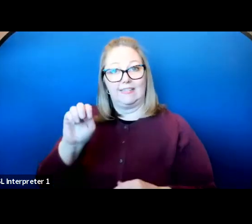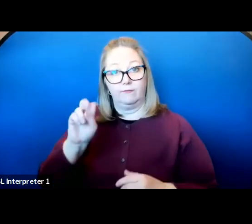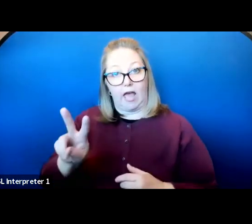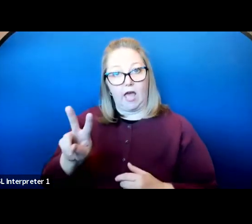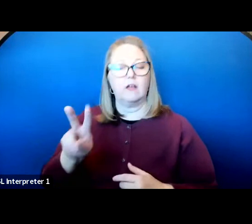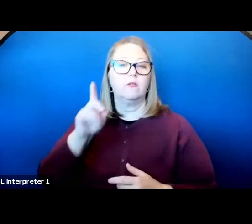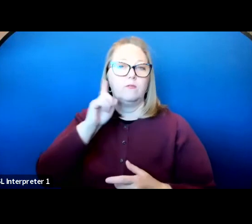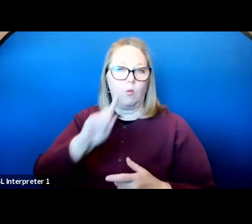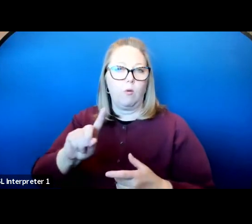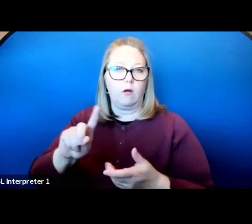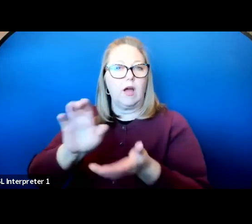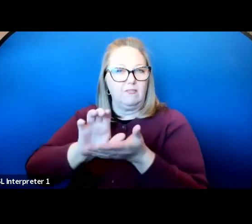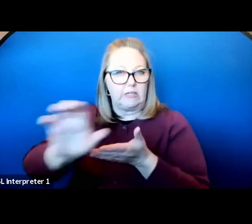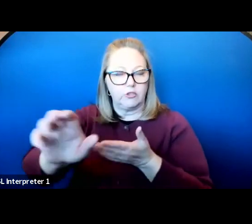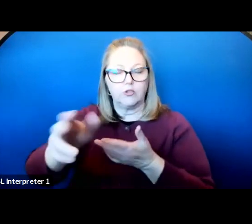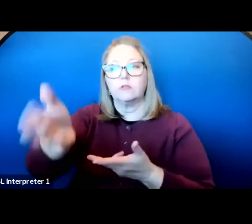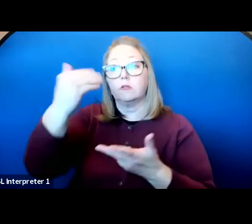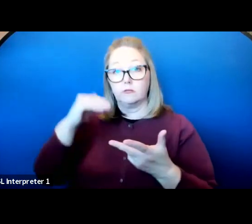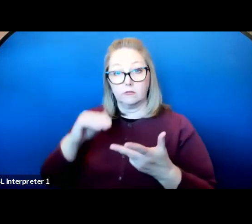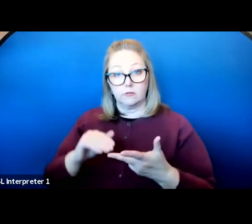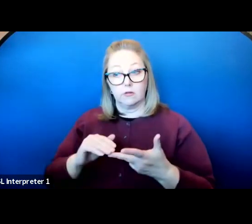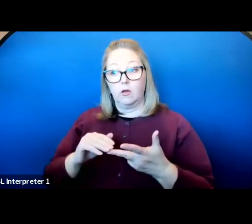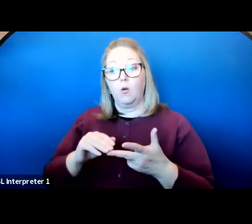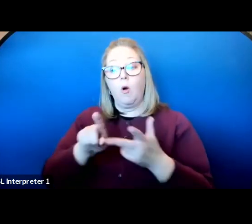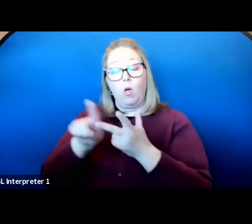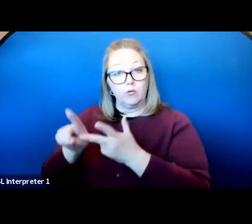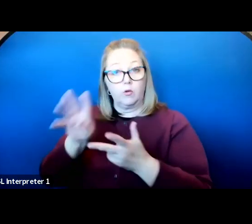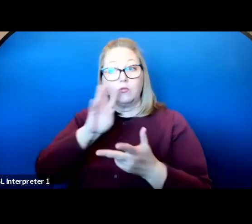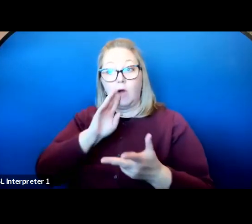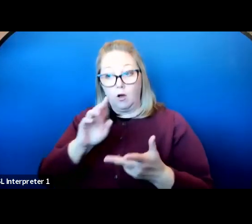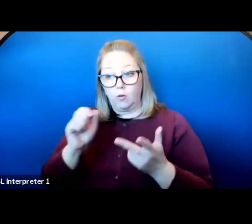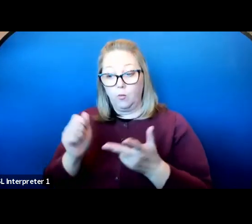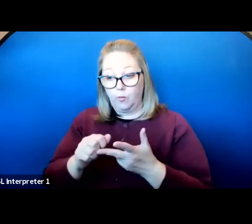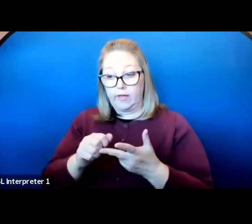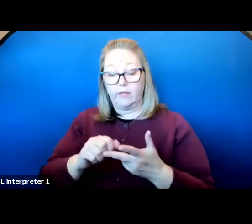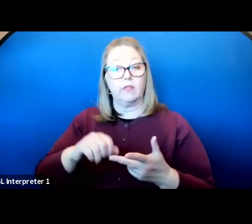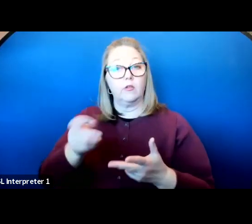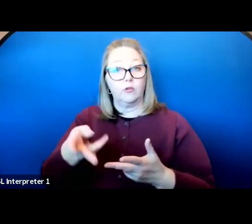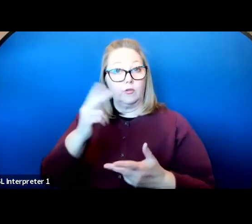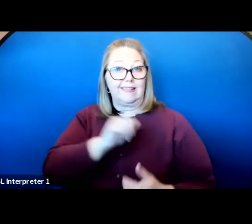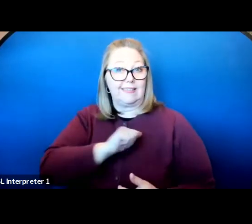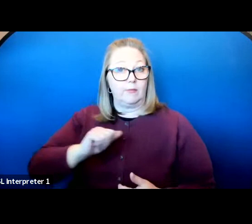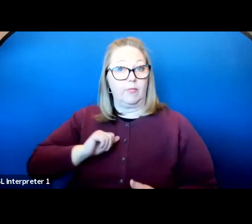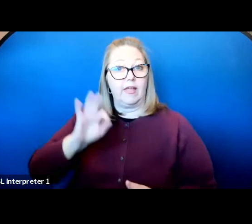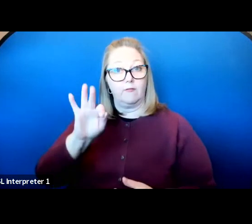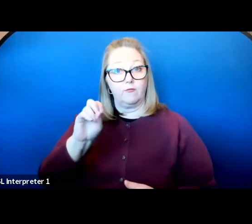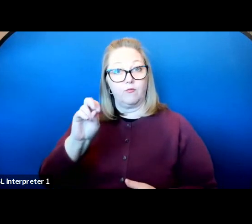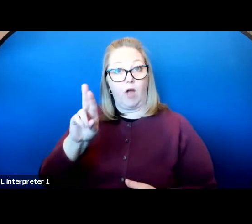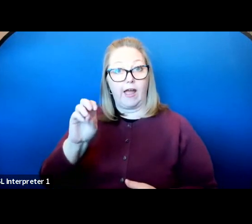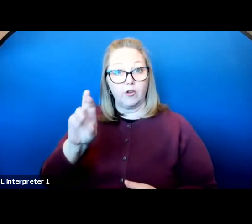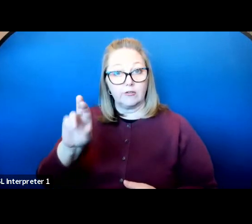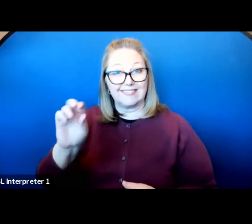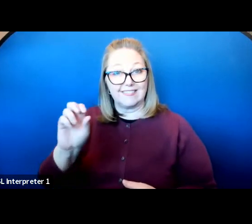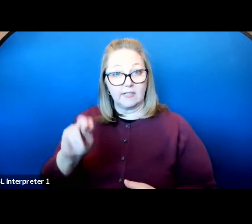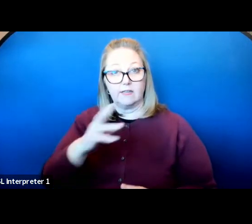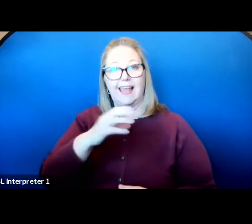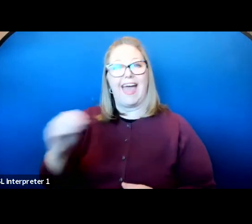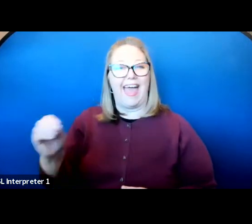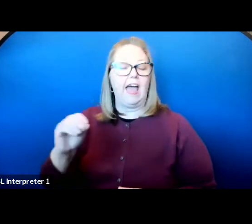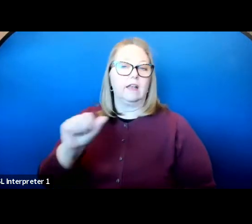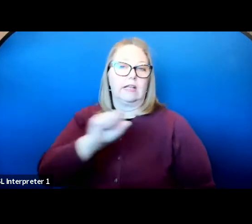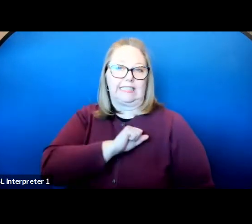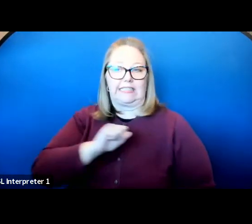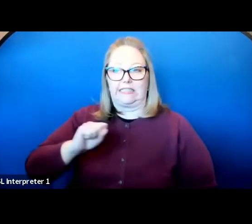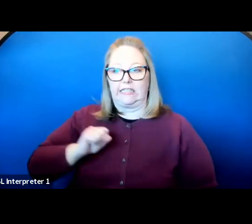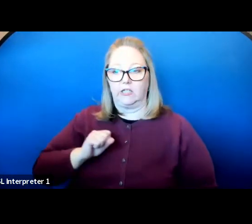Nevada legislature that will align with the 60-day timeline as well. I want to thank them in advance for their work to figure out what can be